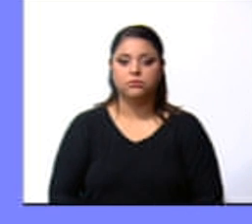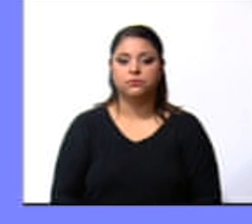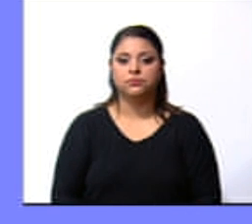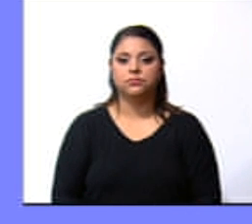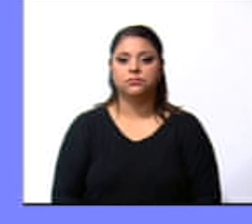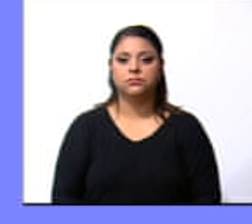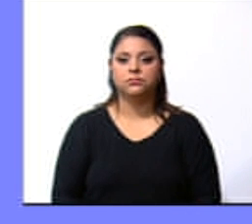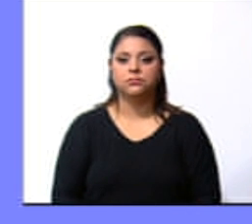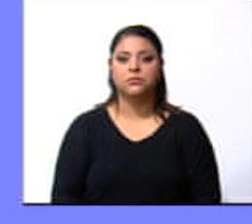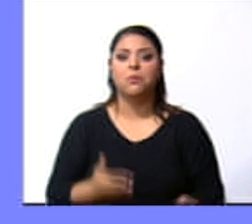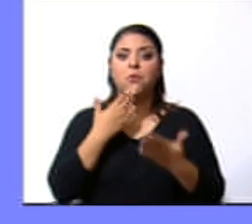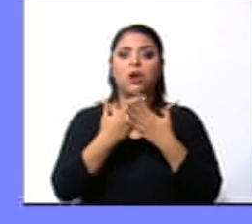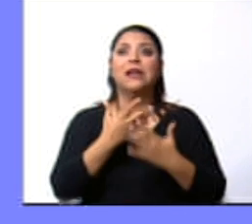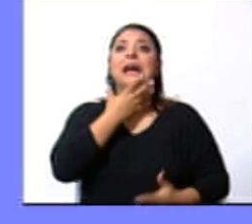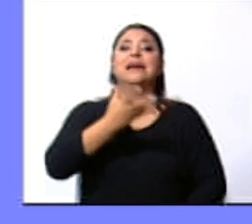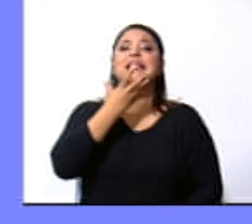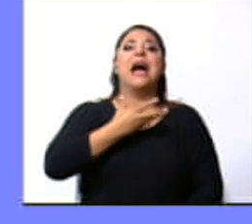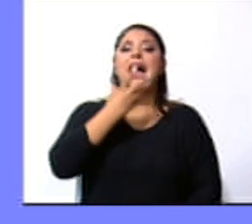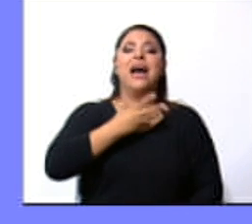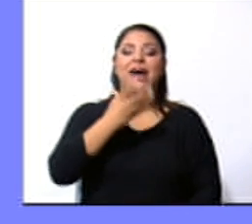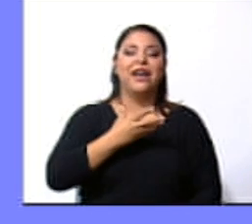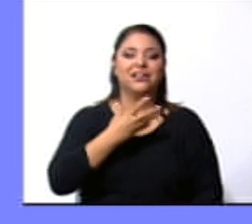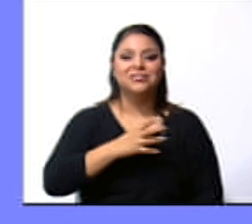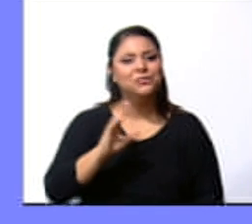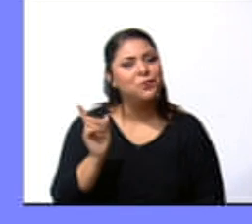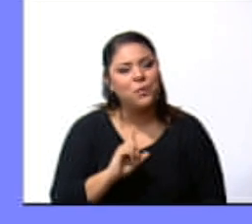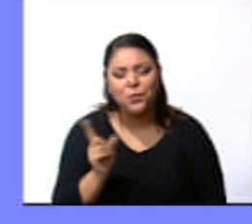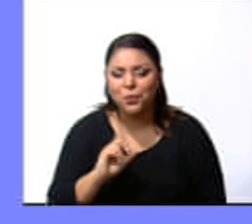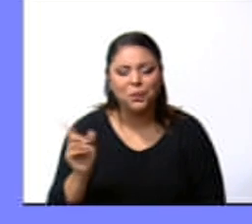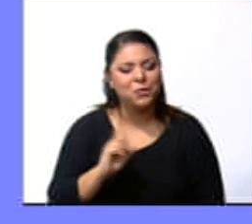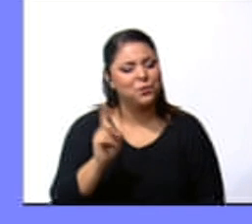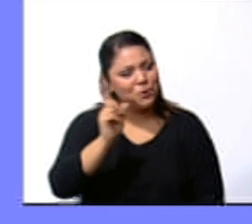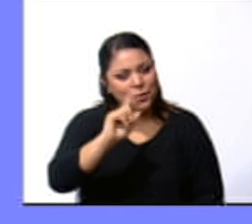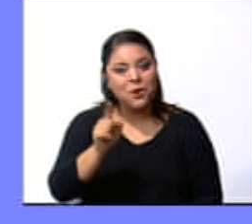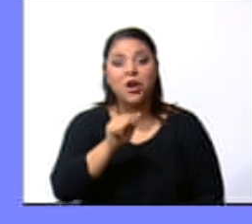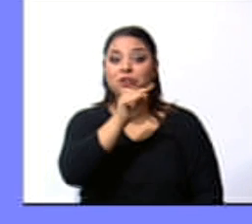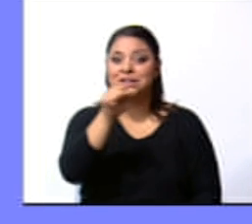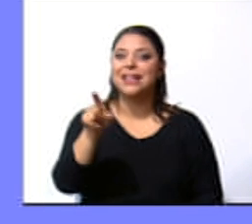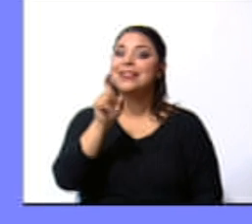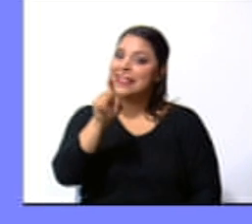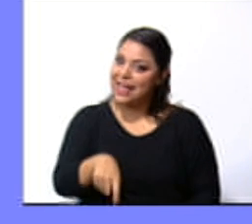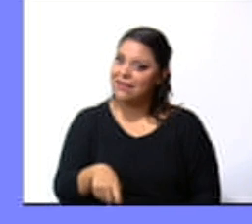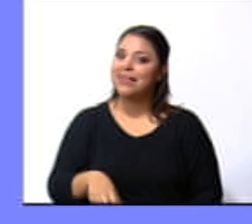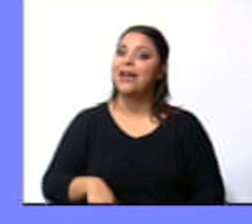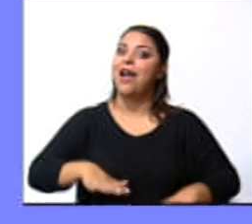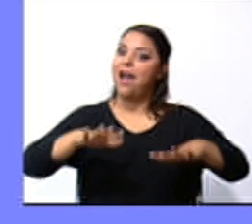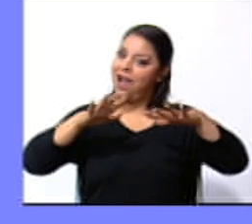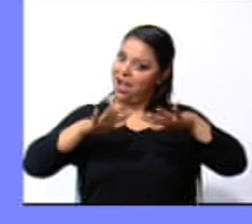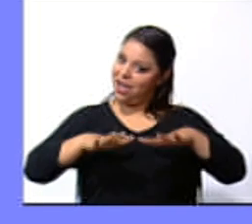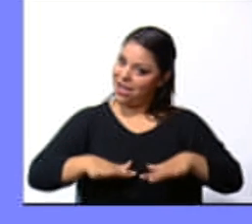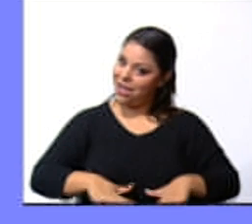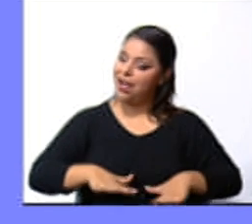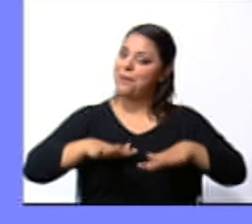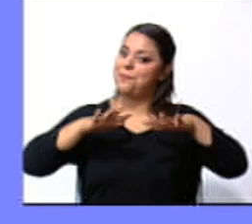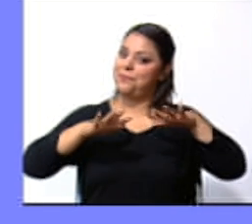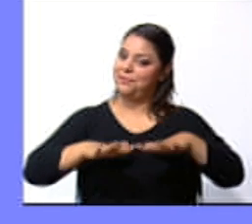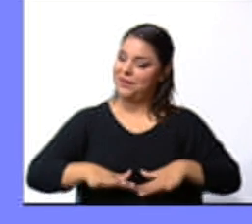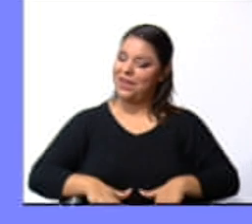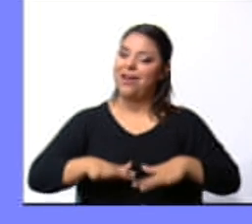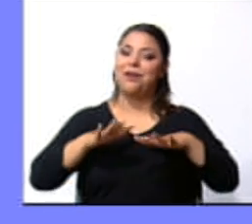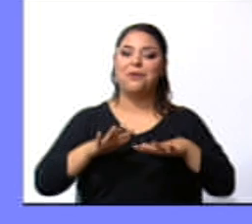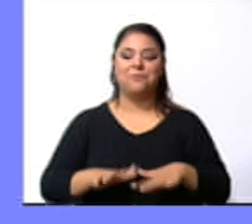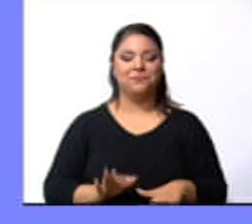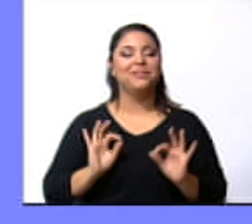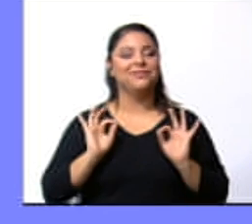you scream. No, of course not. You have to stay calm. That is